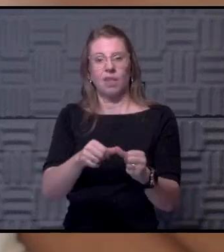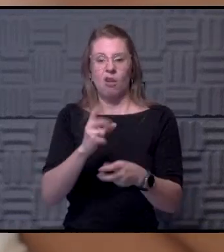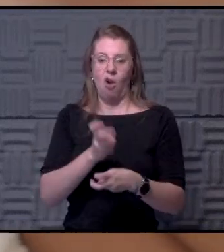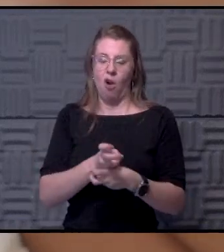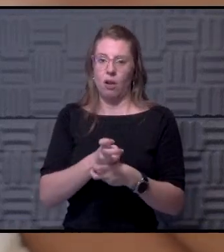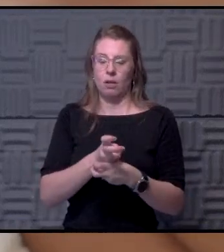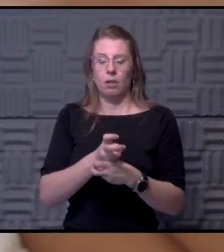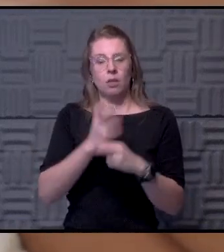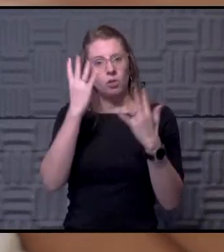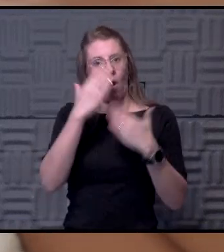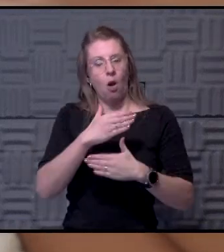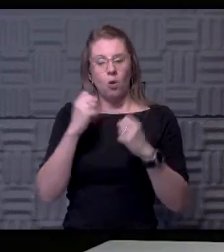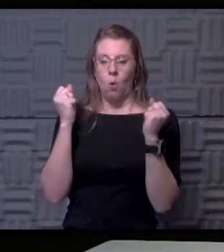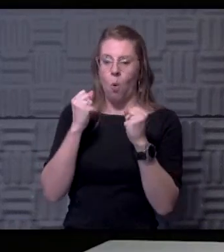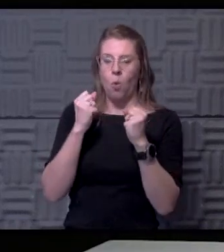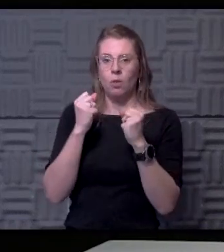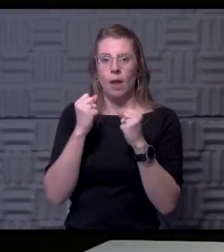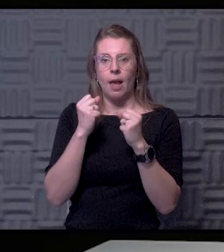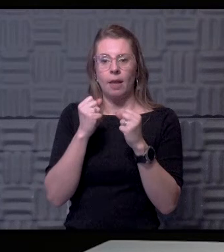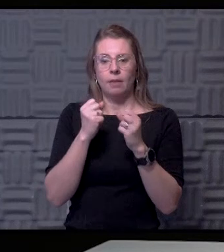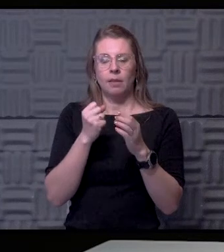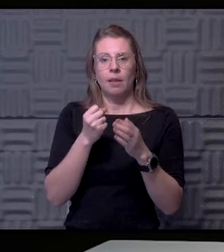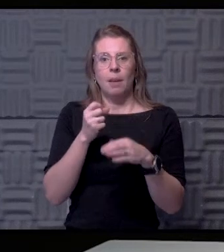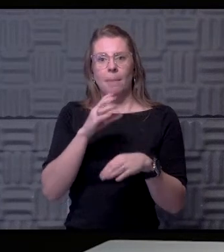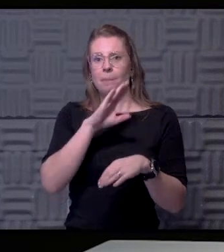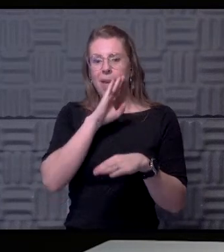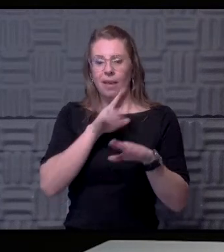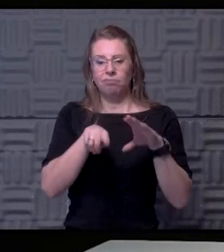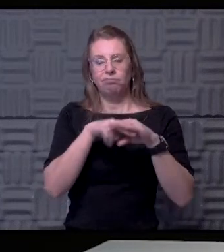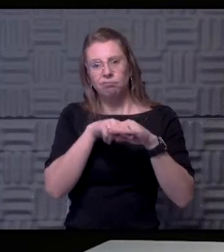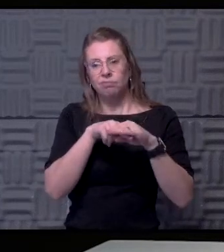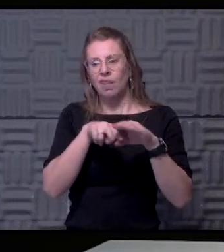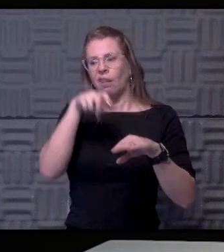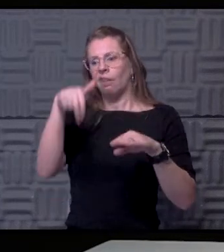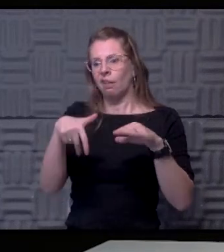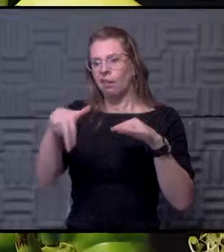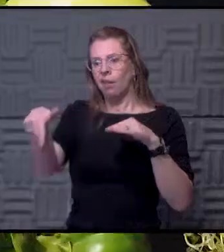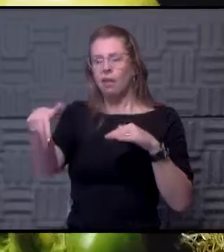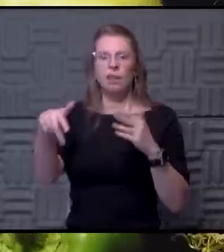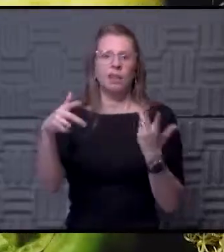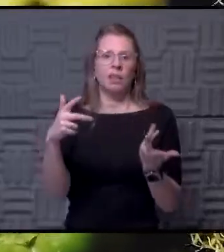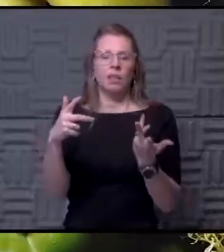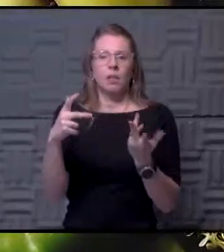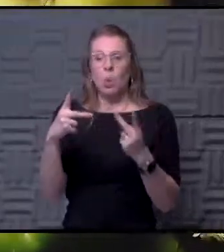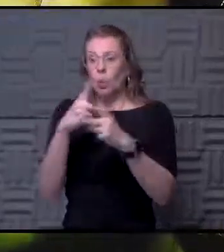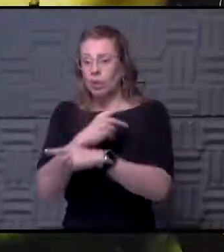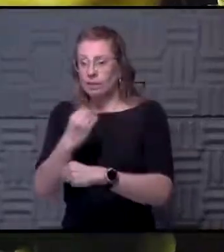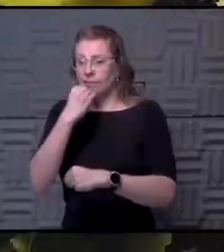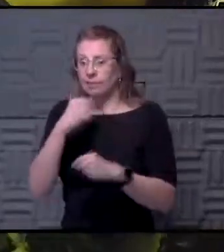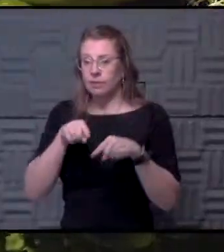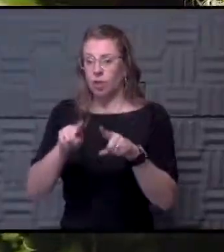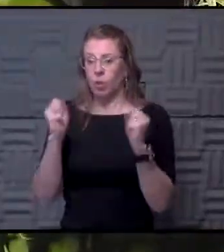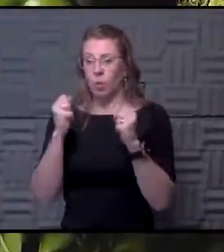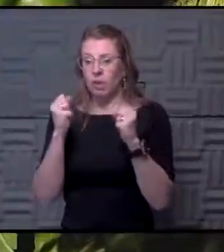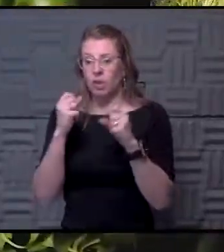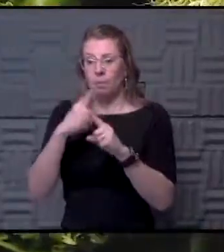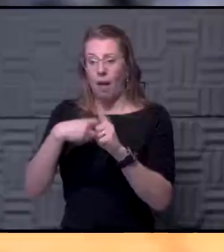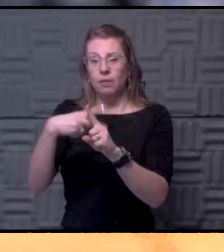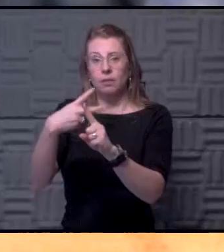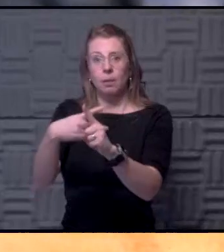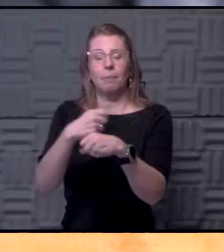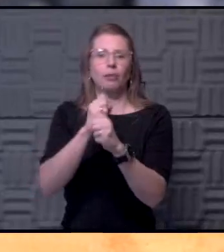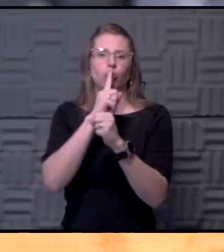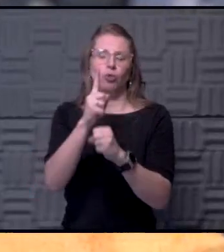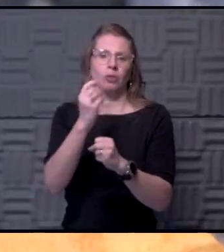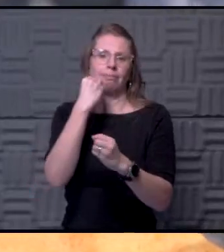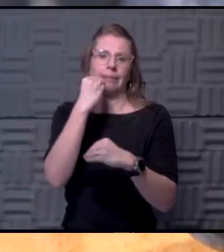months. You just don't want to get out of bed. And since we tend to eat worse in the winter months, making sure that you're maintaining a good,